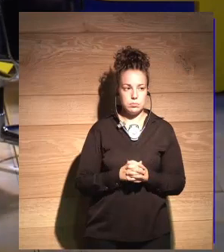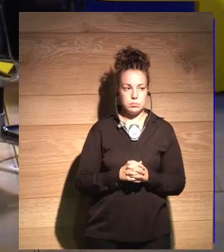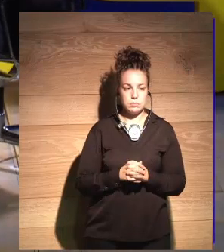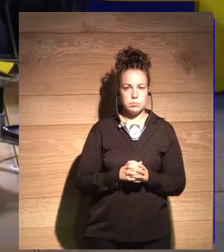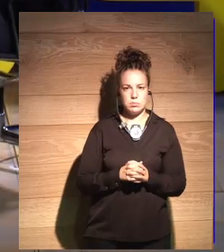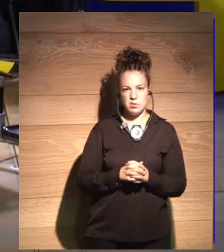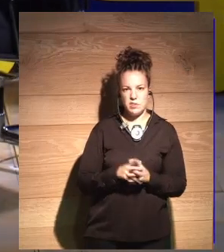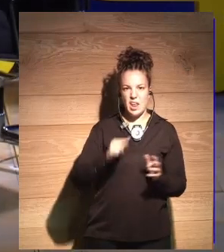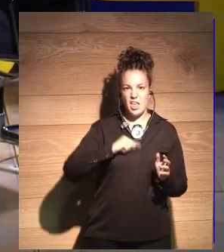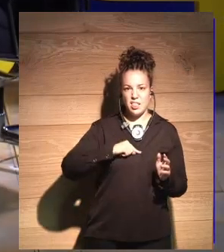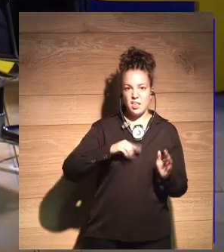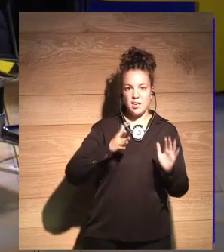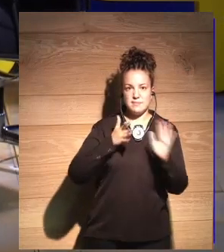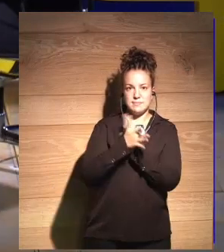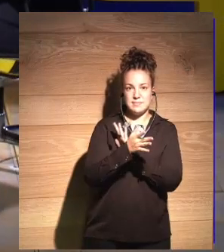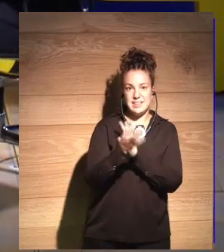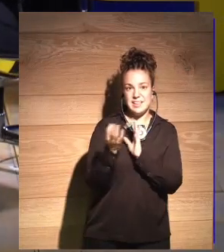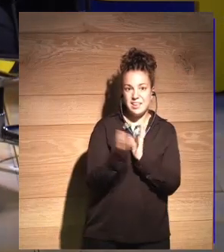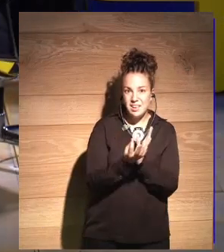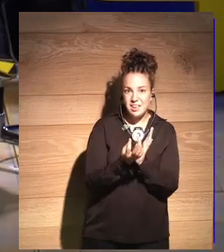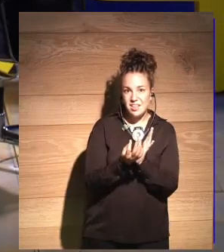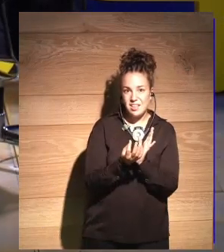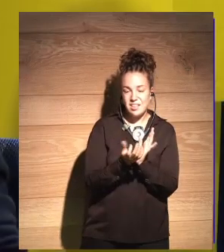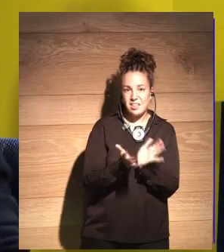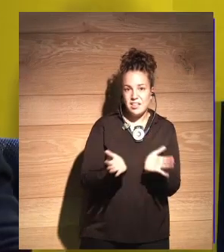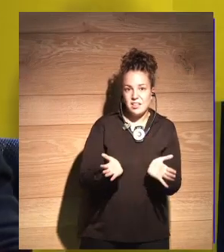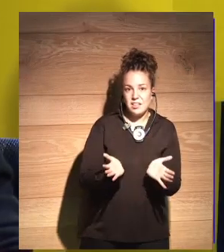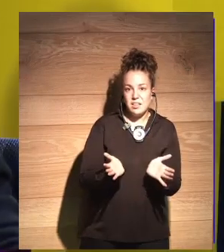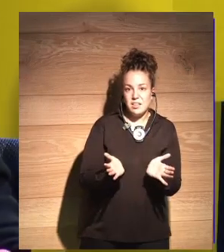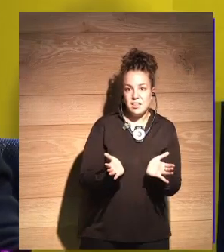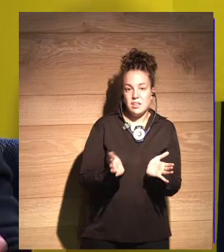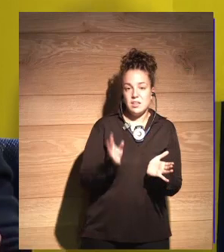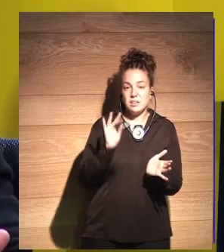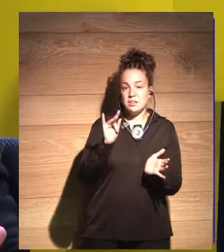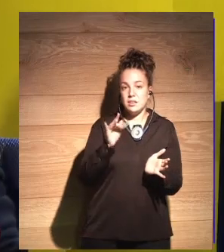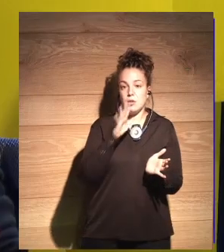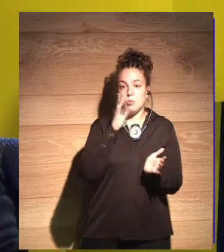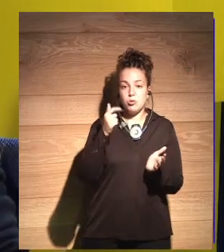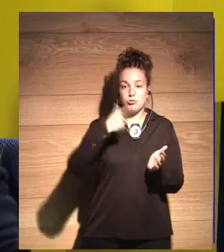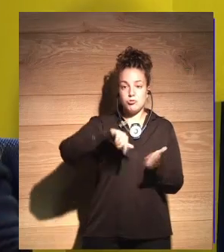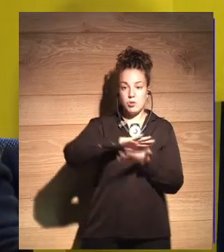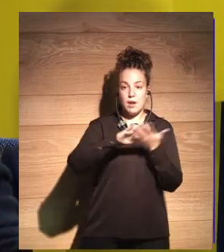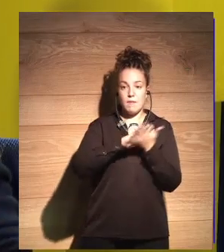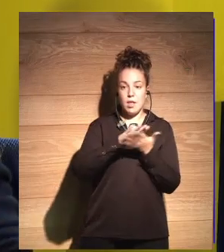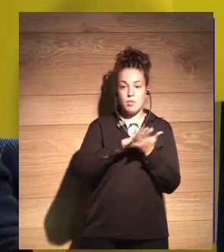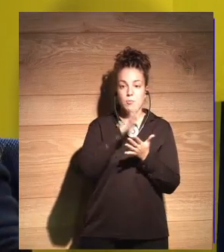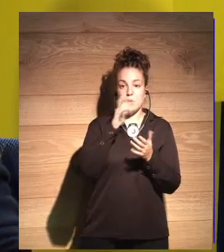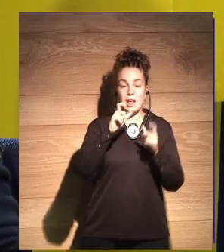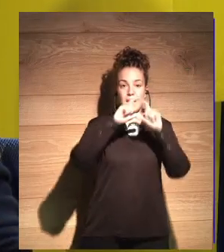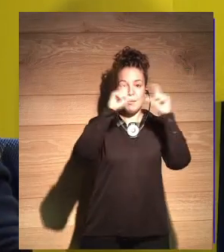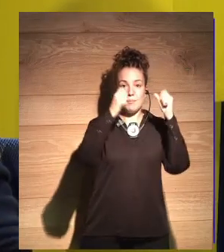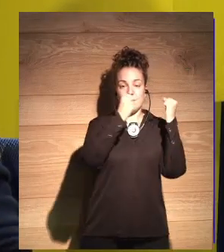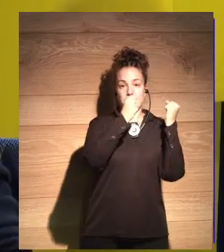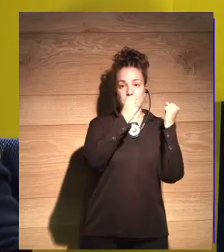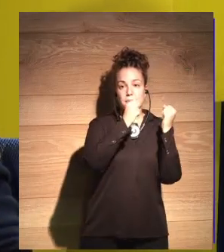Define primero ética. Kind of what we were talking about. Define ethics first. About with corporations particularly, and this loss